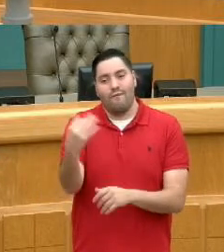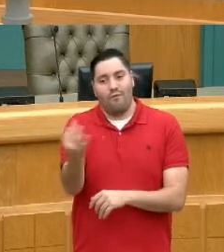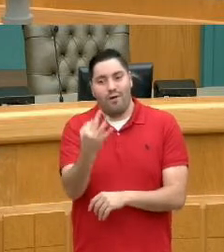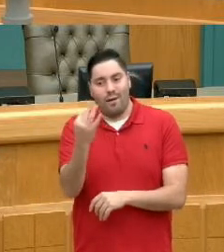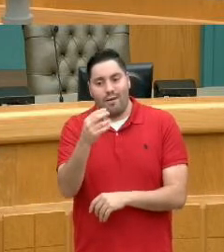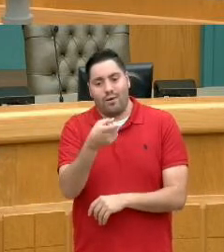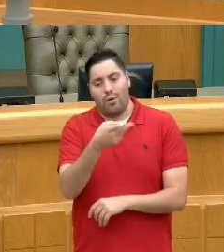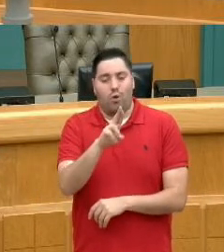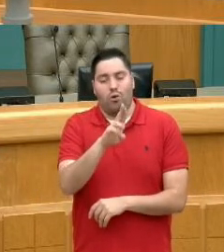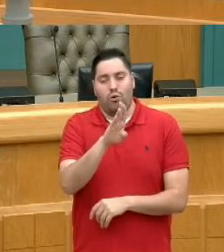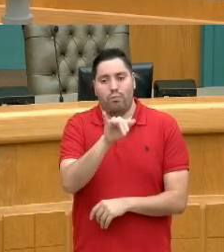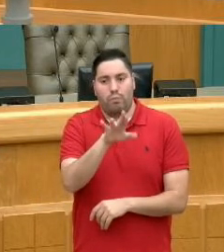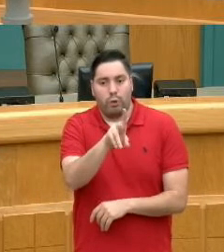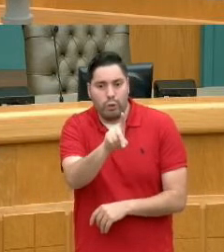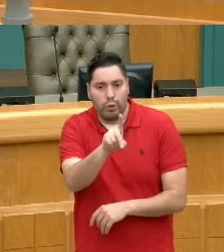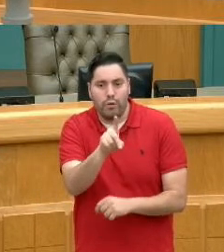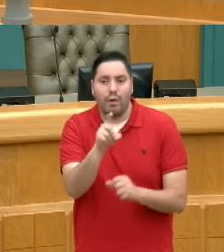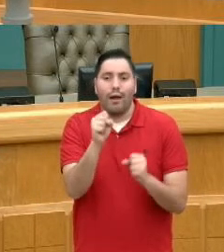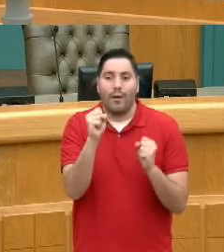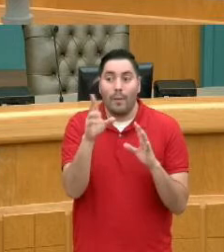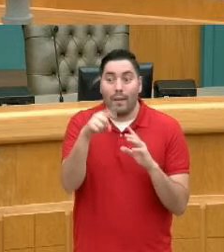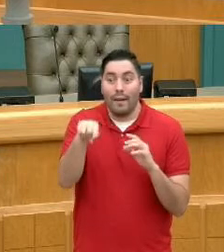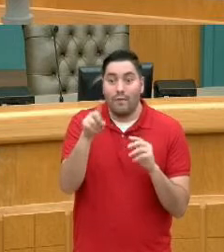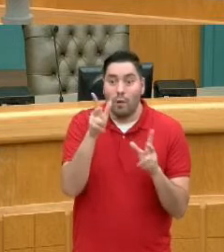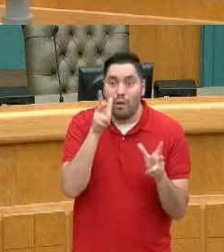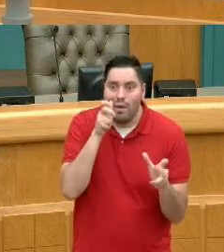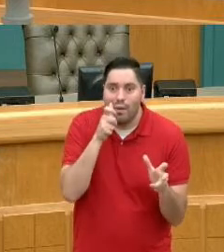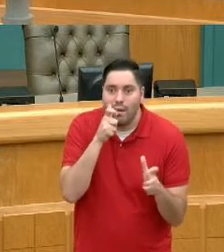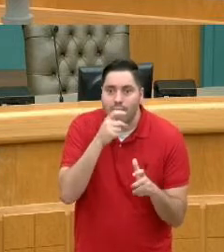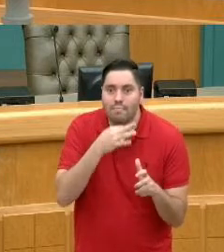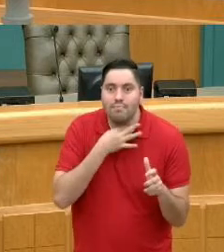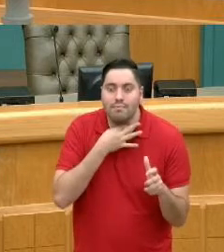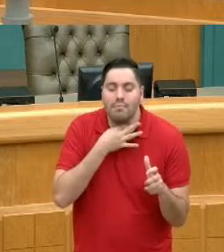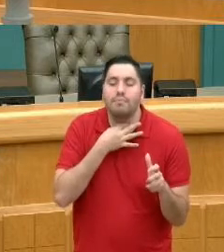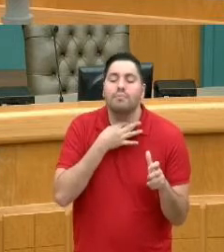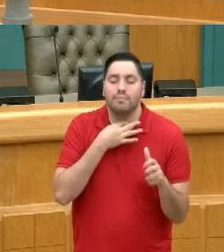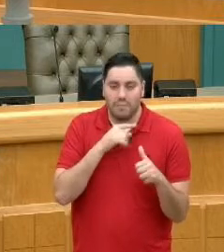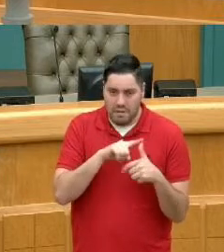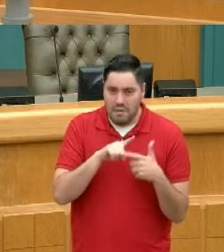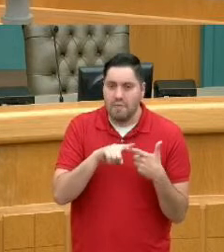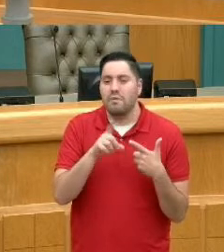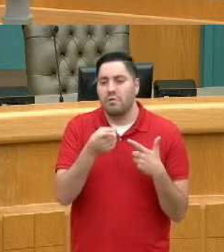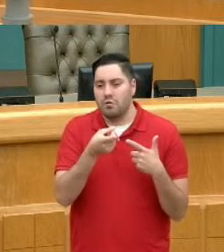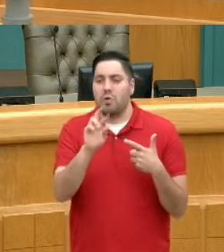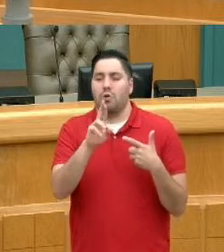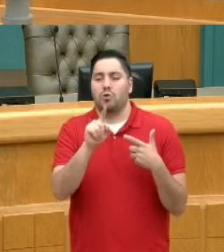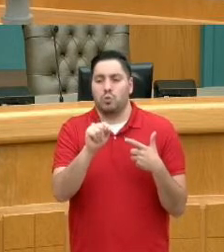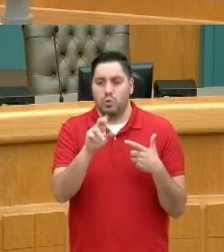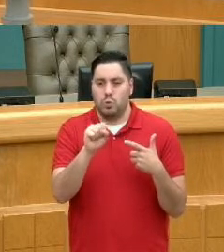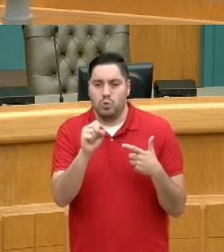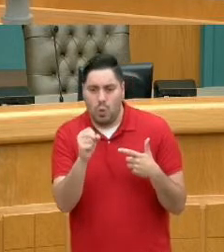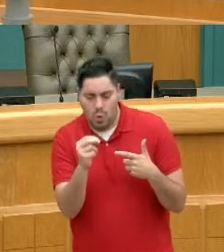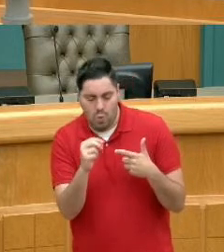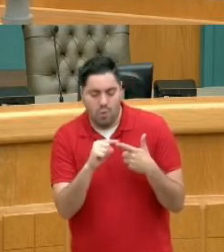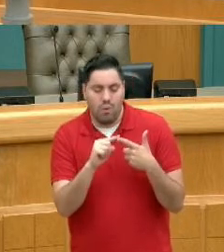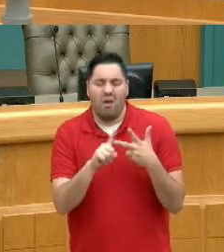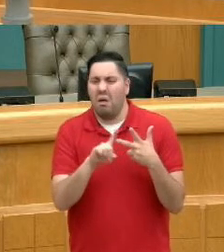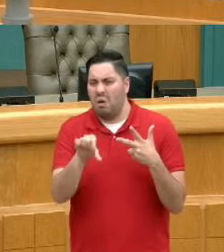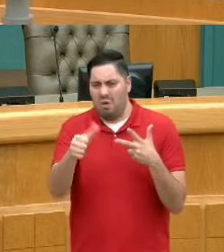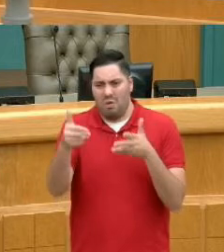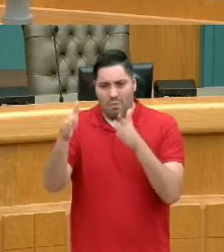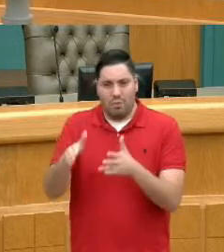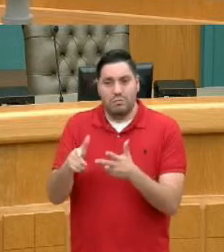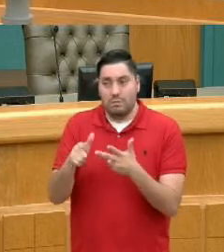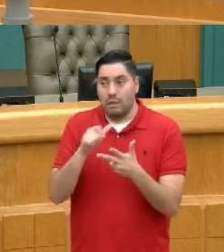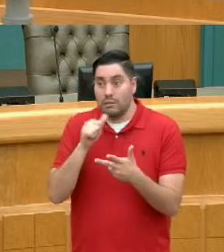Dr. Bird, that I know a lot of our viewers like to watch. He'll be here. Dr. Tussaud, also from the university, will be here. He generally doesn't speak, but he's